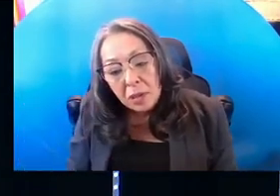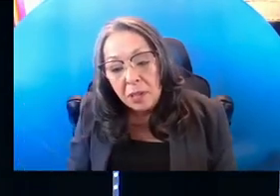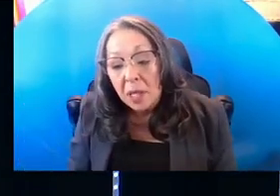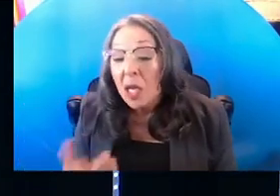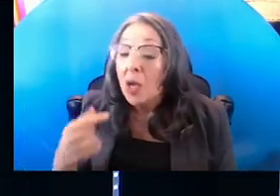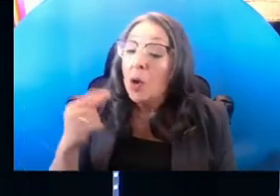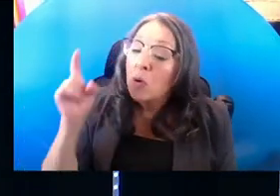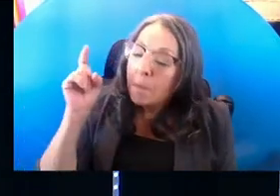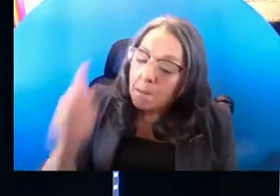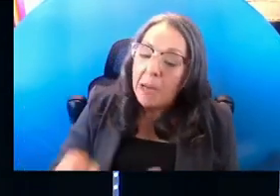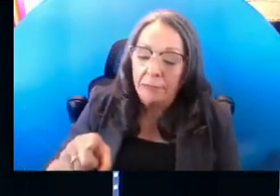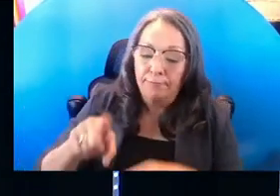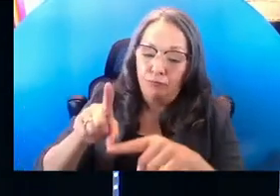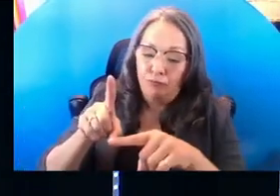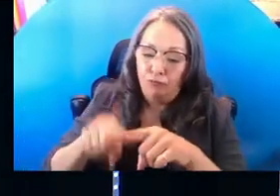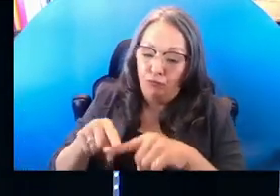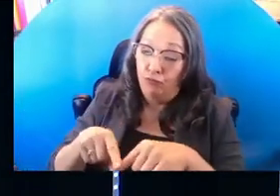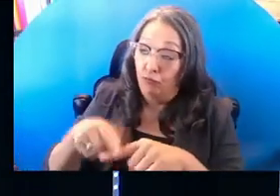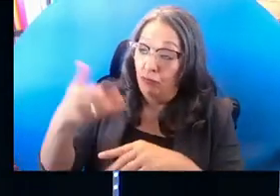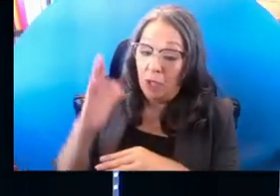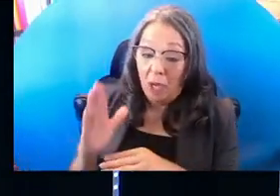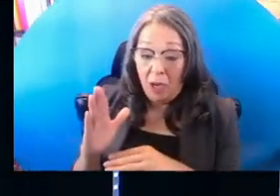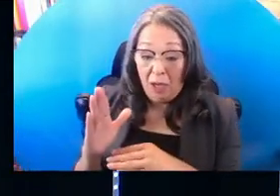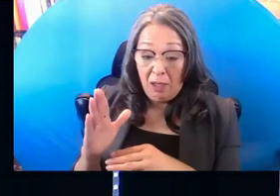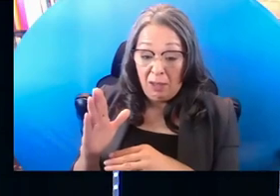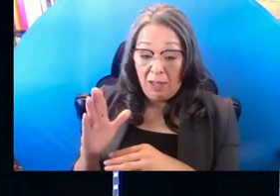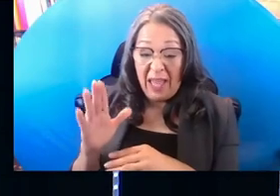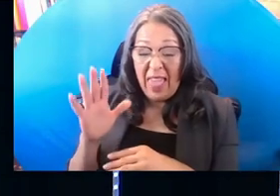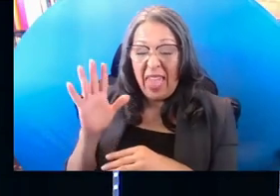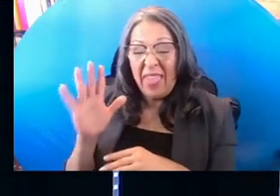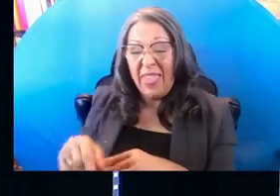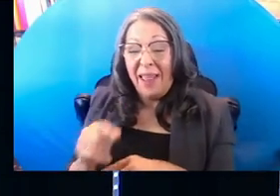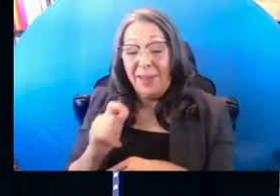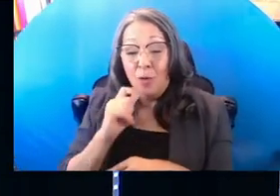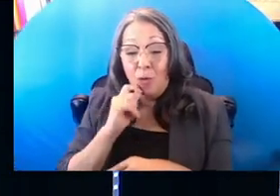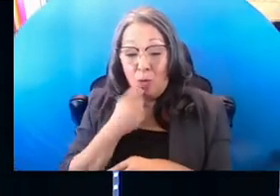We've got to rely on God. We can. And isn't that in itself just a cool thing?